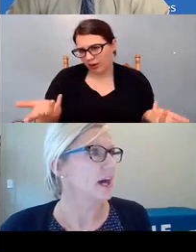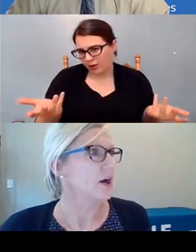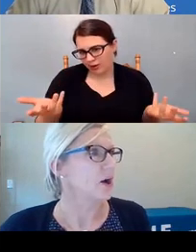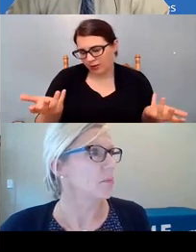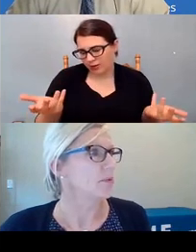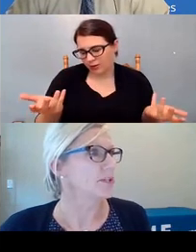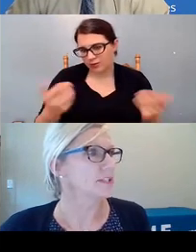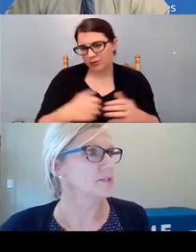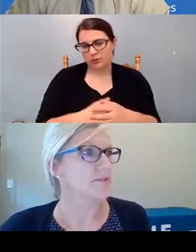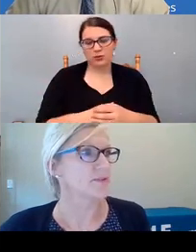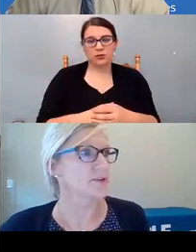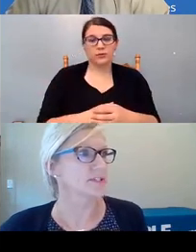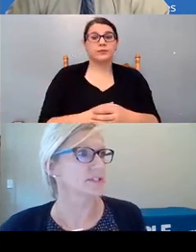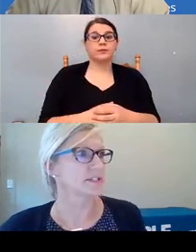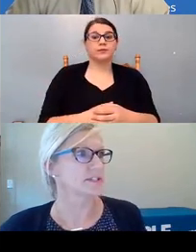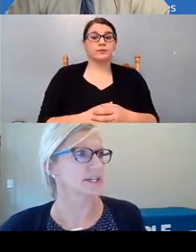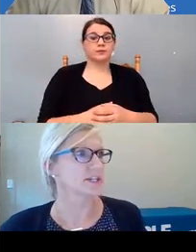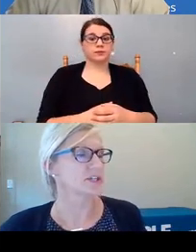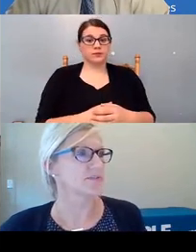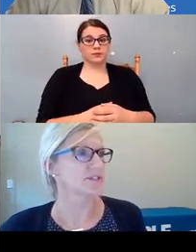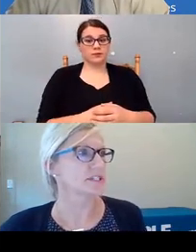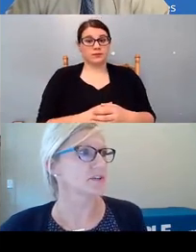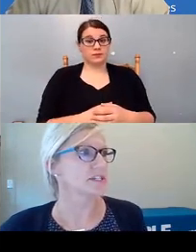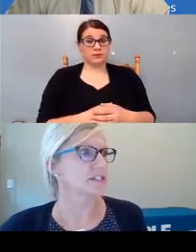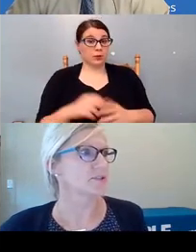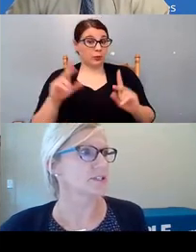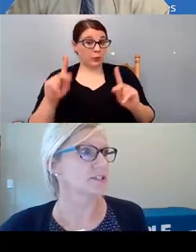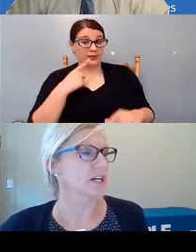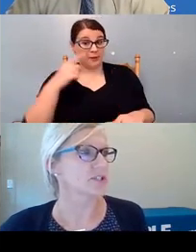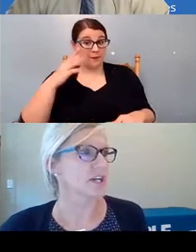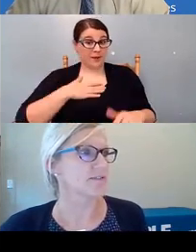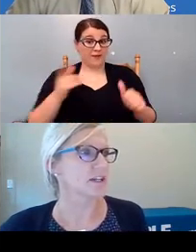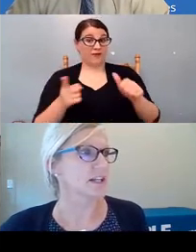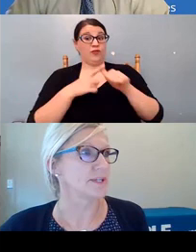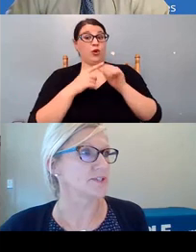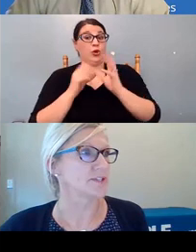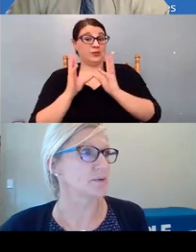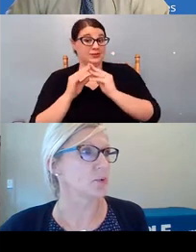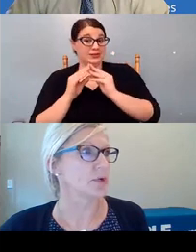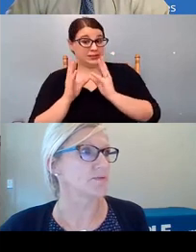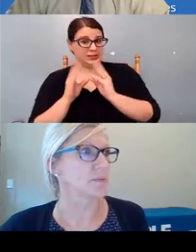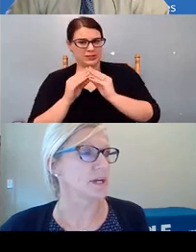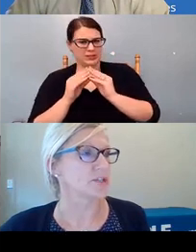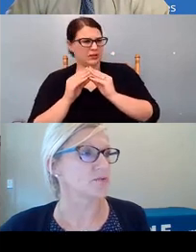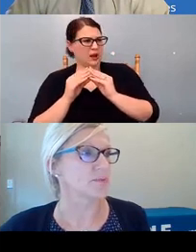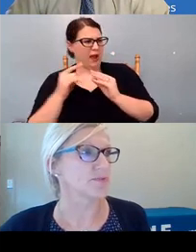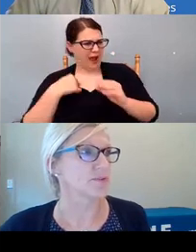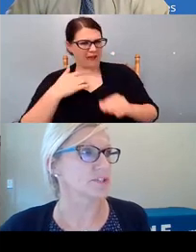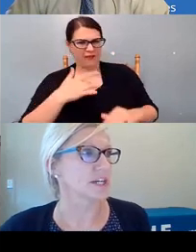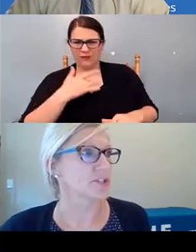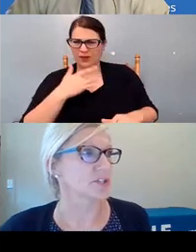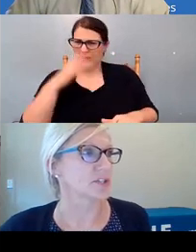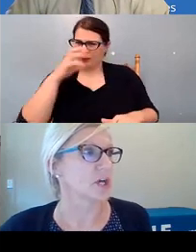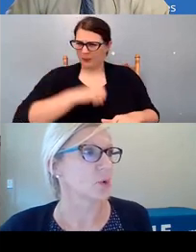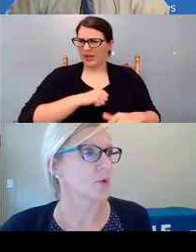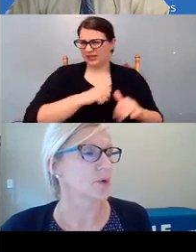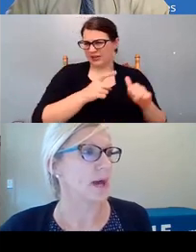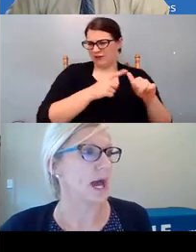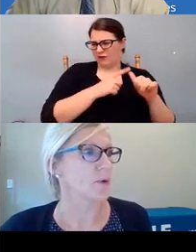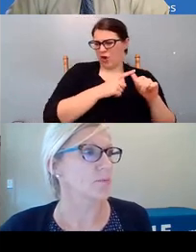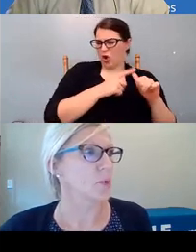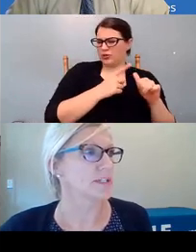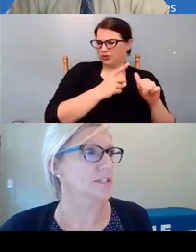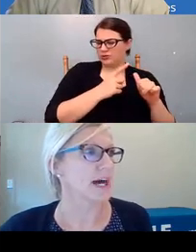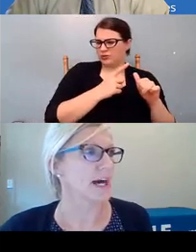gotcha. This is my first session of the series. After discussion, I feel I missed some important information from the first session. Will